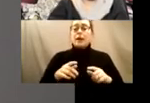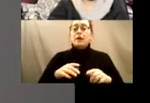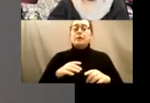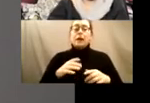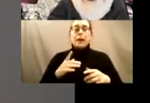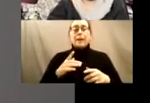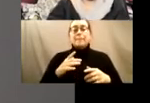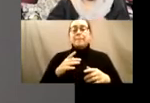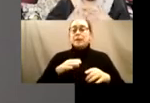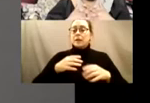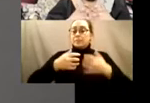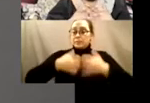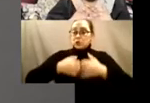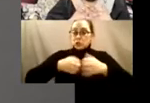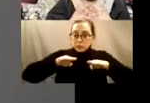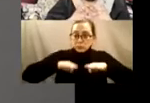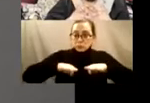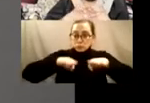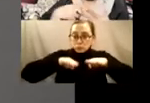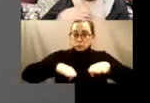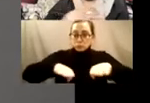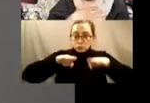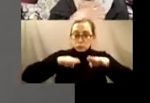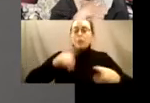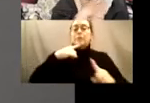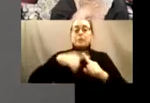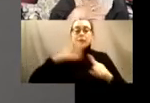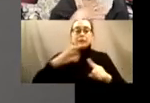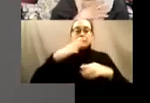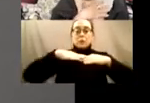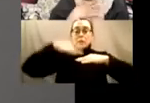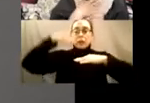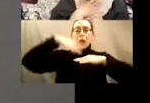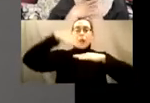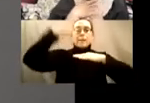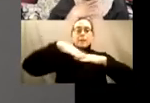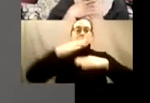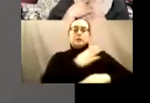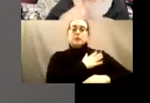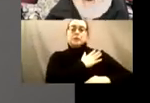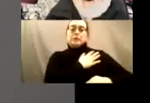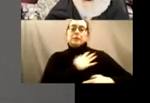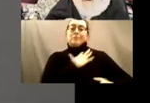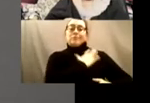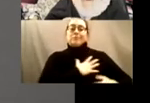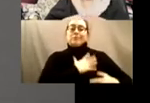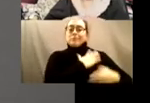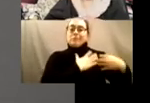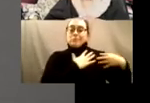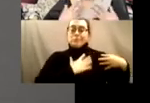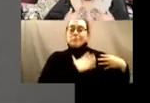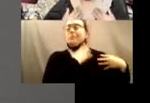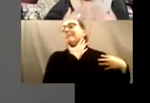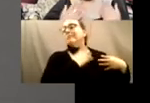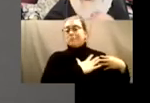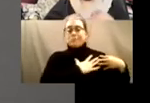embroidery. And the upper kind of trachea, shoulder, collarbone area is